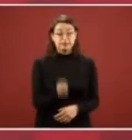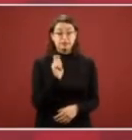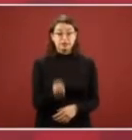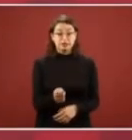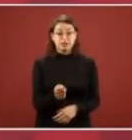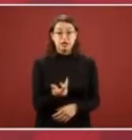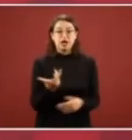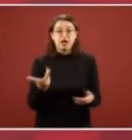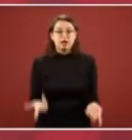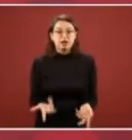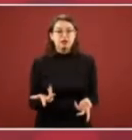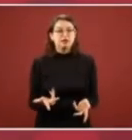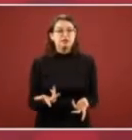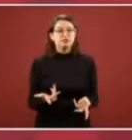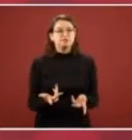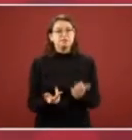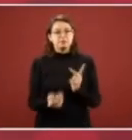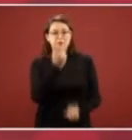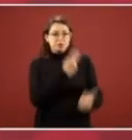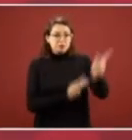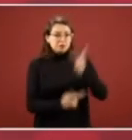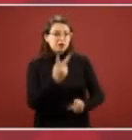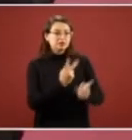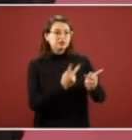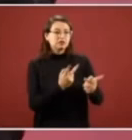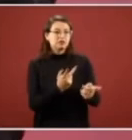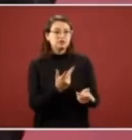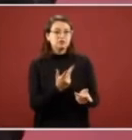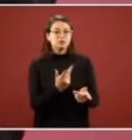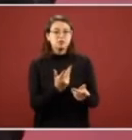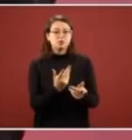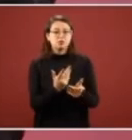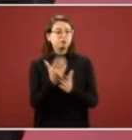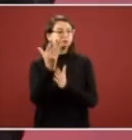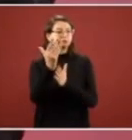Aumentó la deuda. What the debt increased. En el